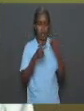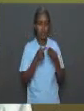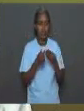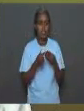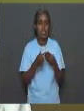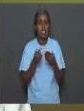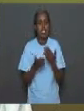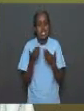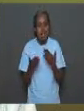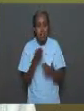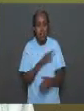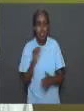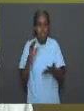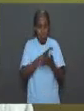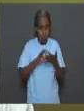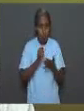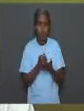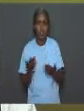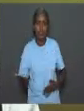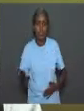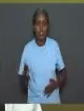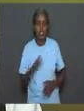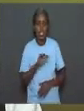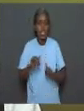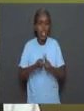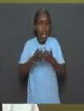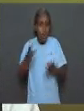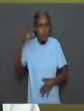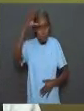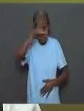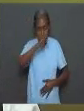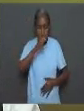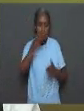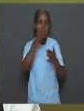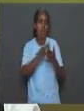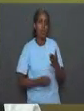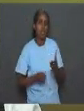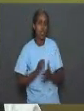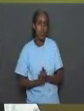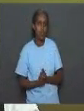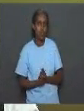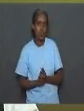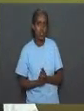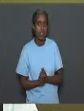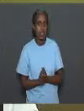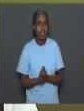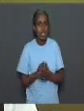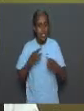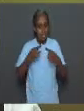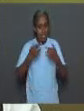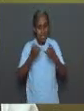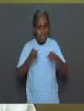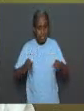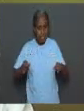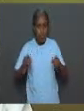compound events and how to predict the outcome of a string of